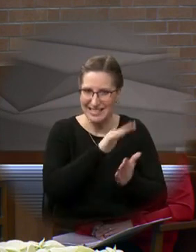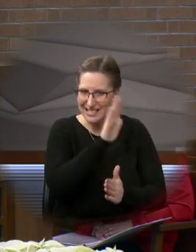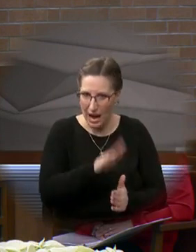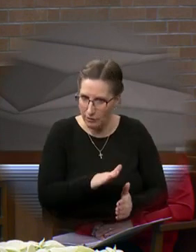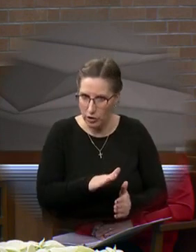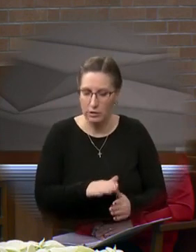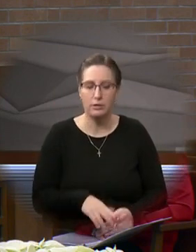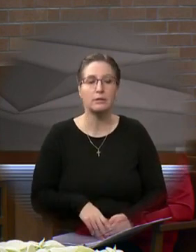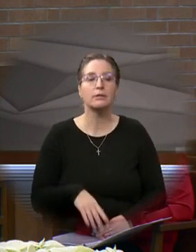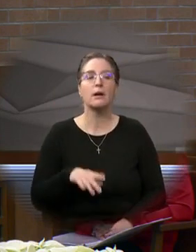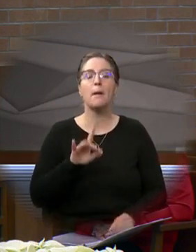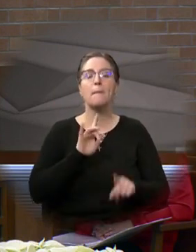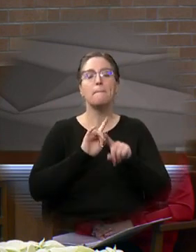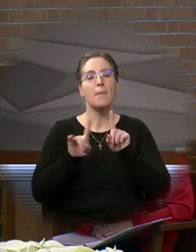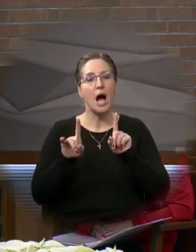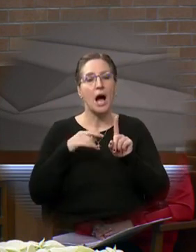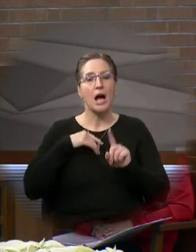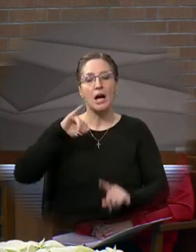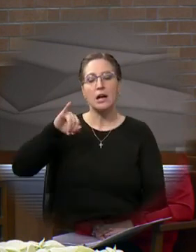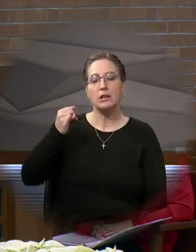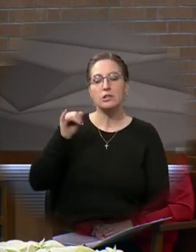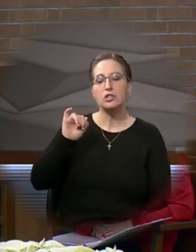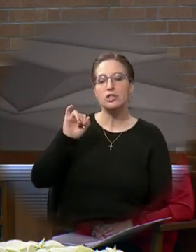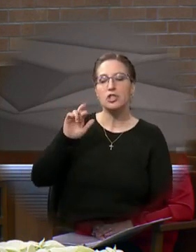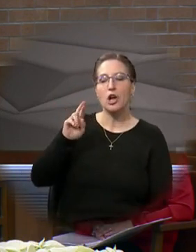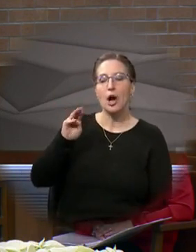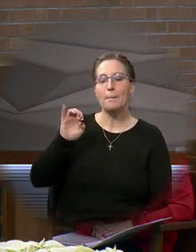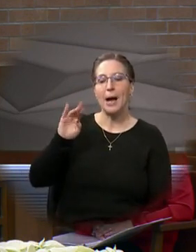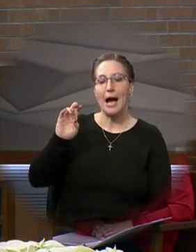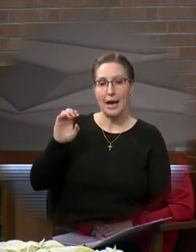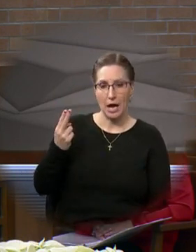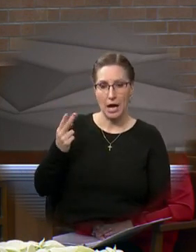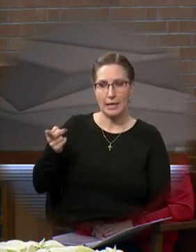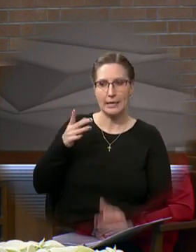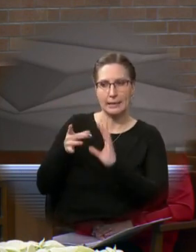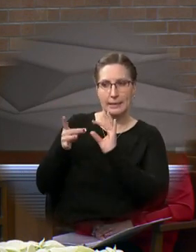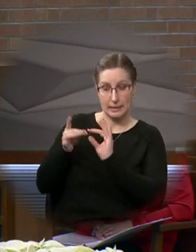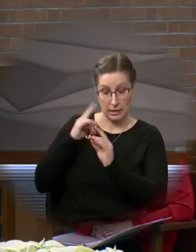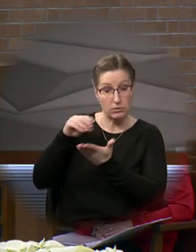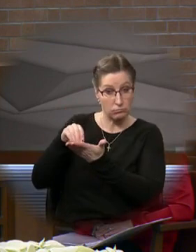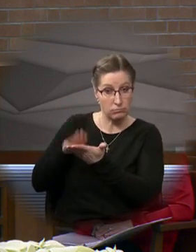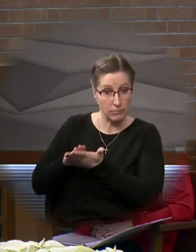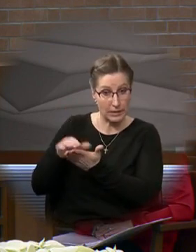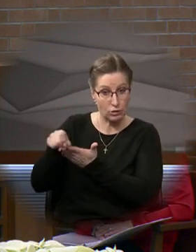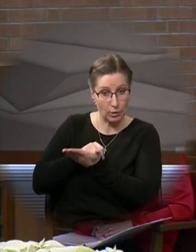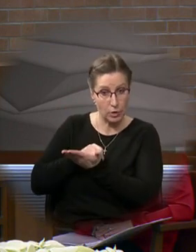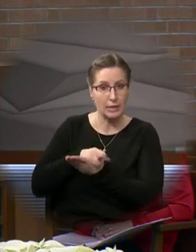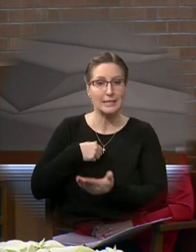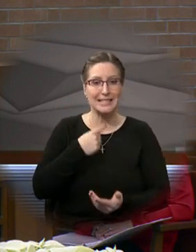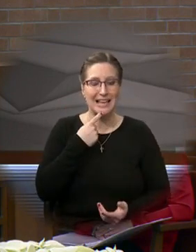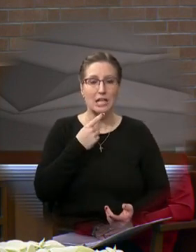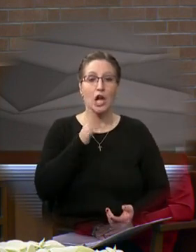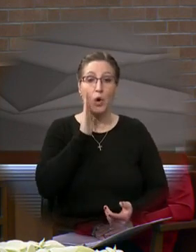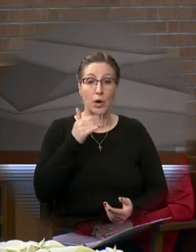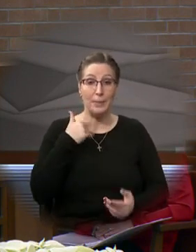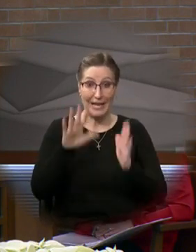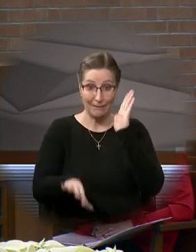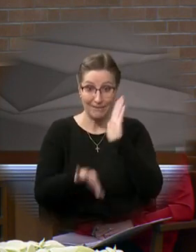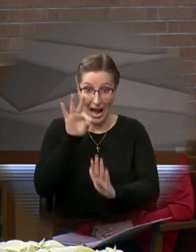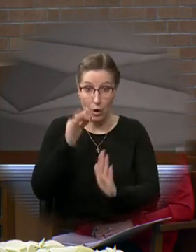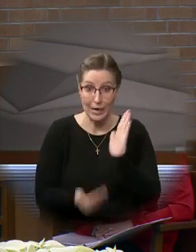this prophecy uttered by Jeremiah, and it's recorded in the scripture, that the Ark would be